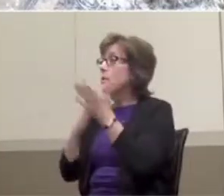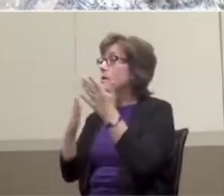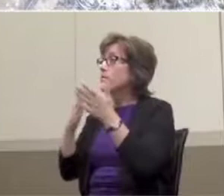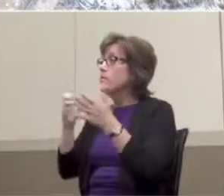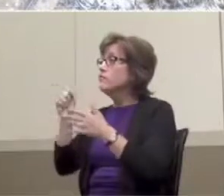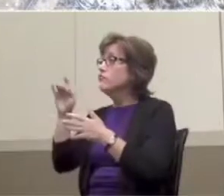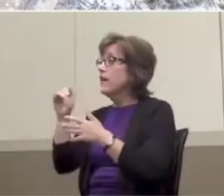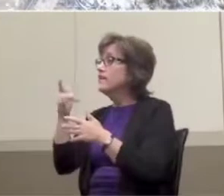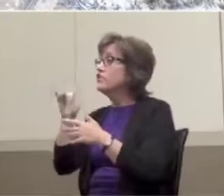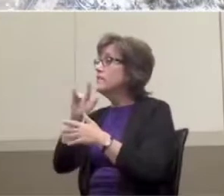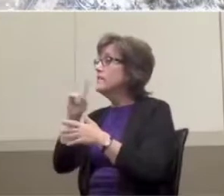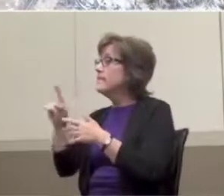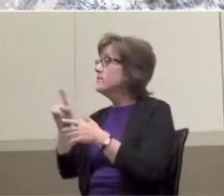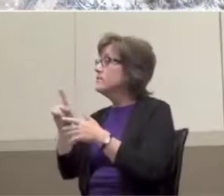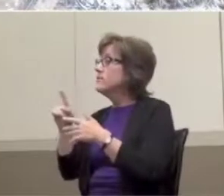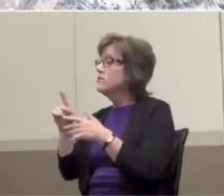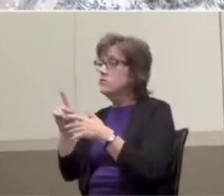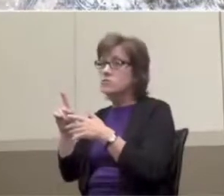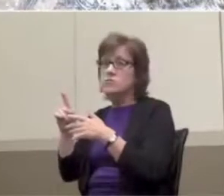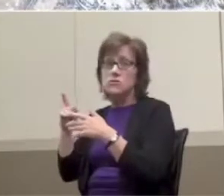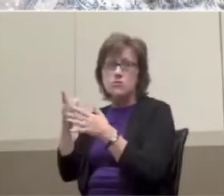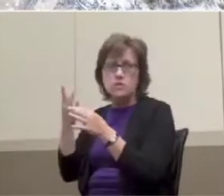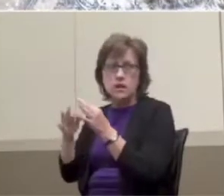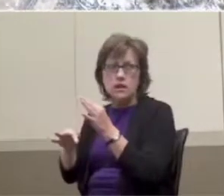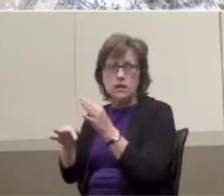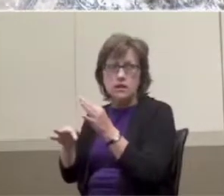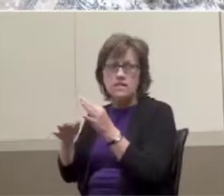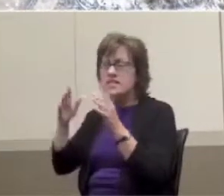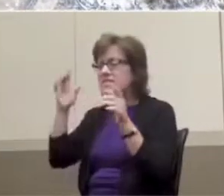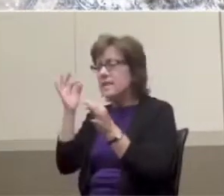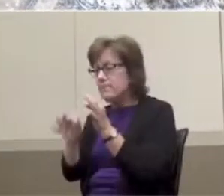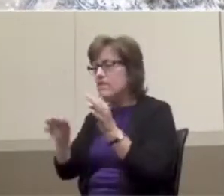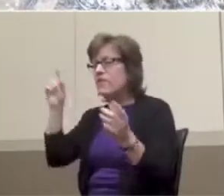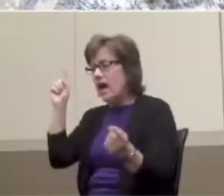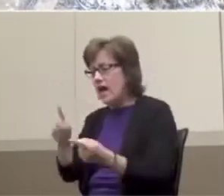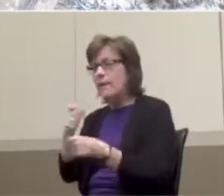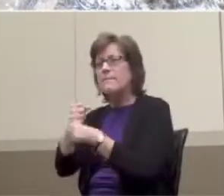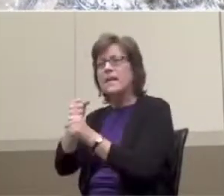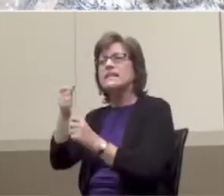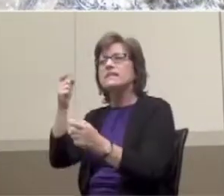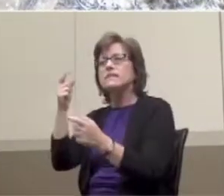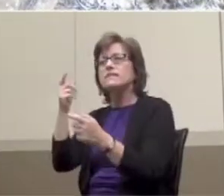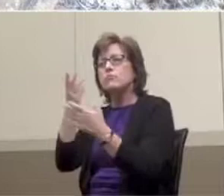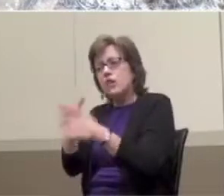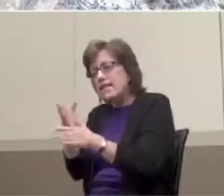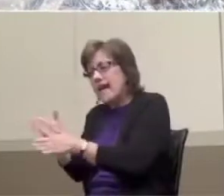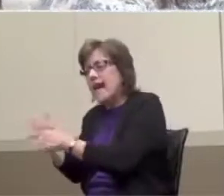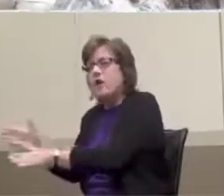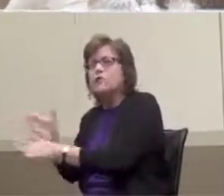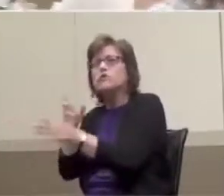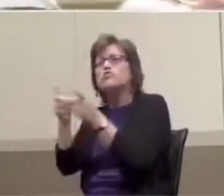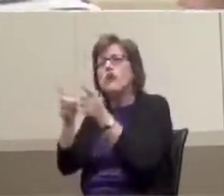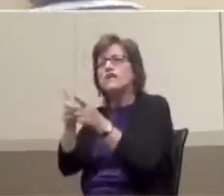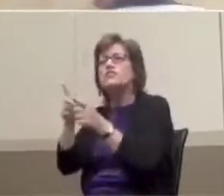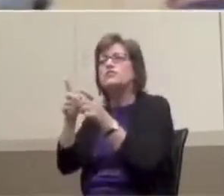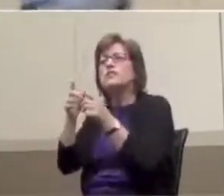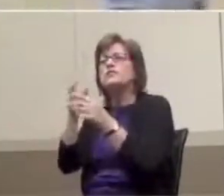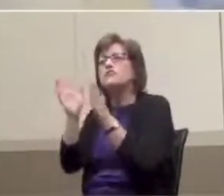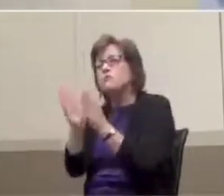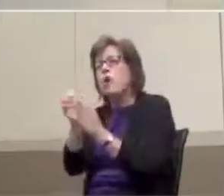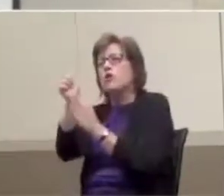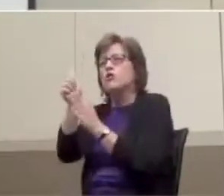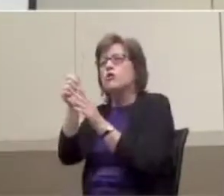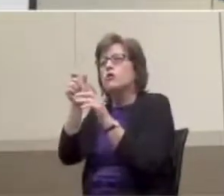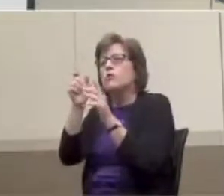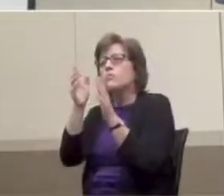be to simplify, clarify, the directions being broken down in smaller. Absolutely. So if it's